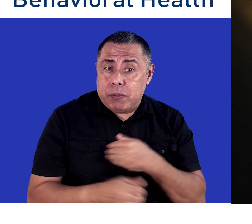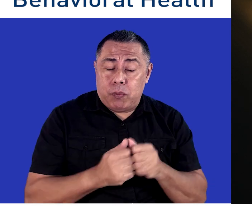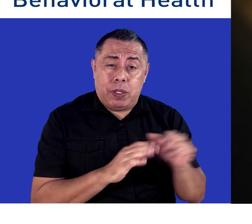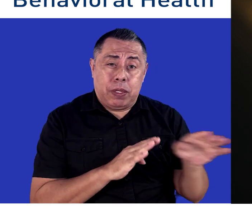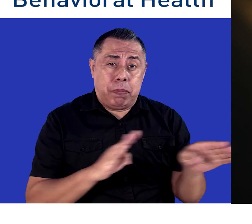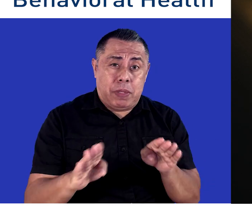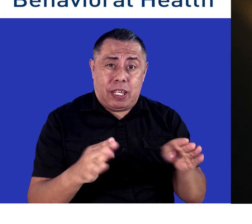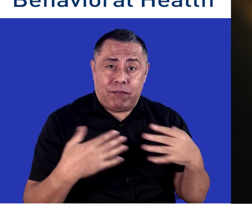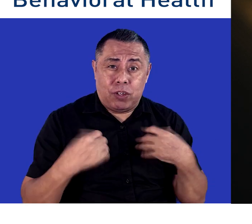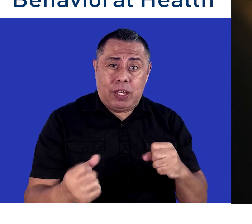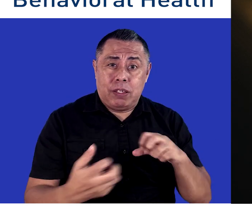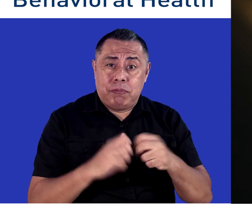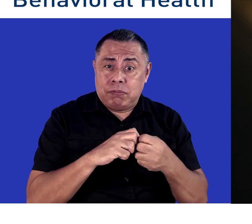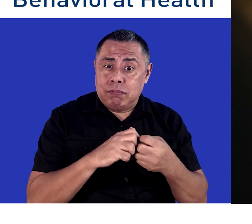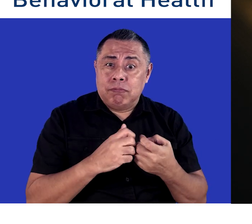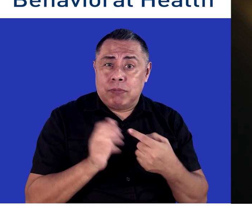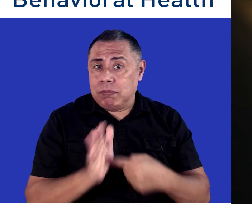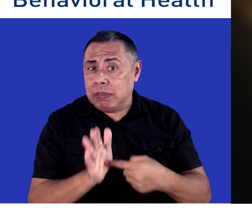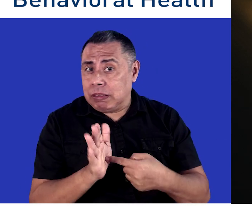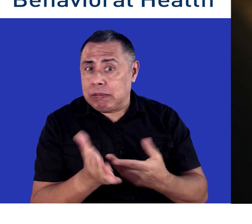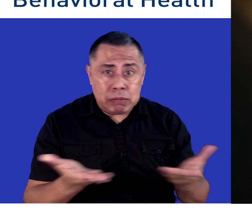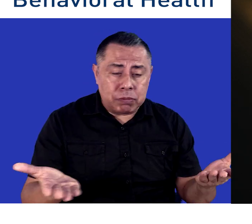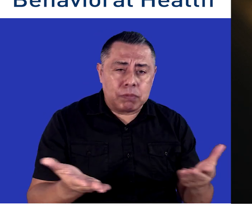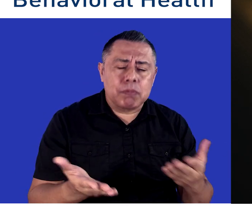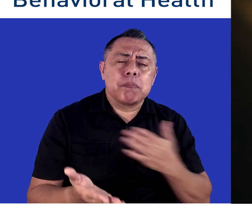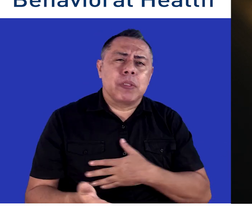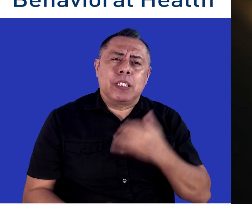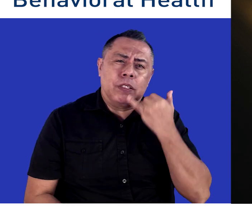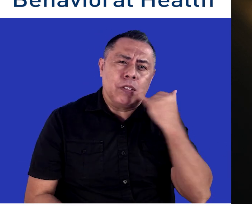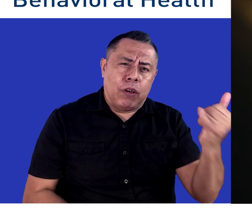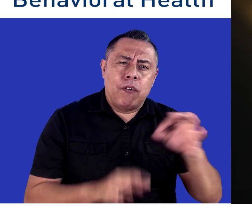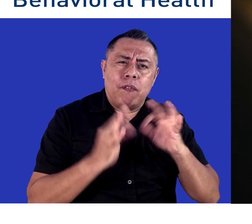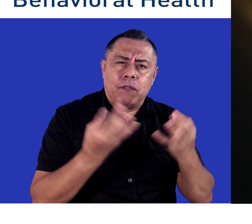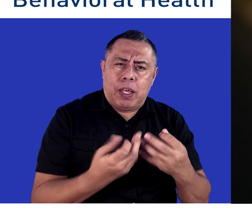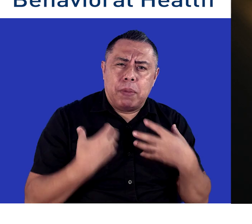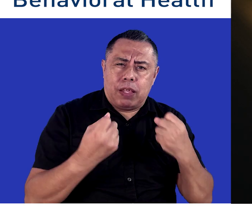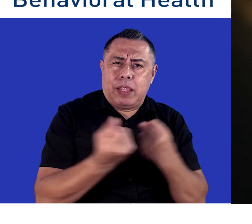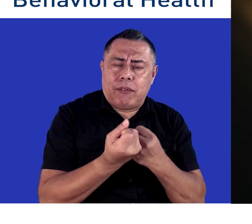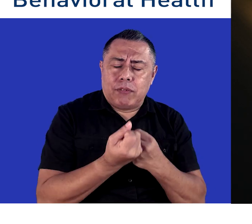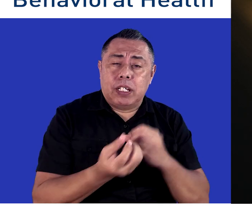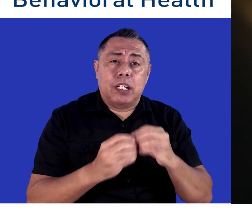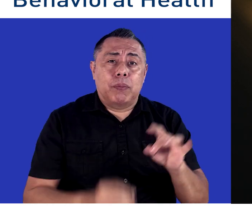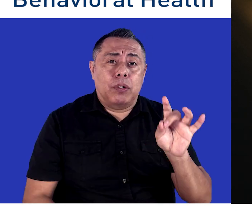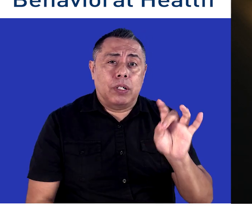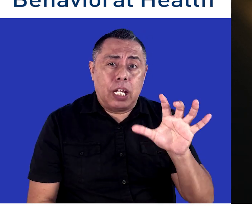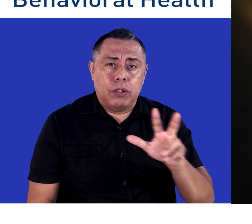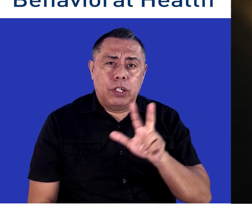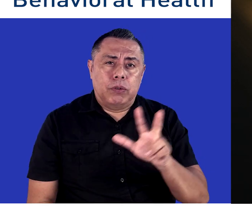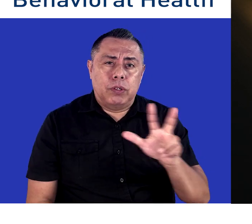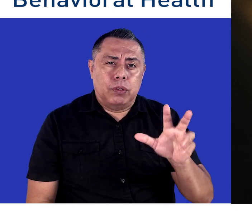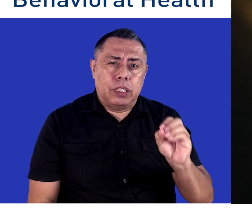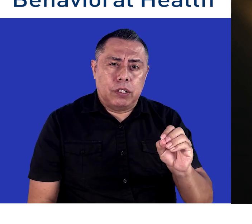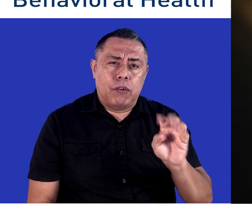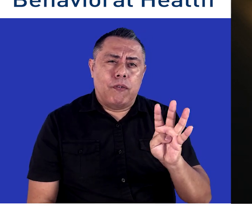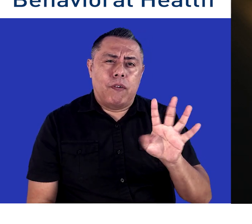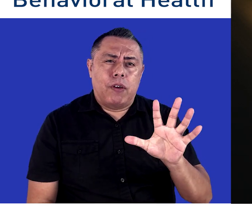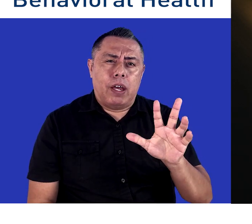of someone who has behavioral health symptoms, please call the Family Advocate at